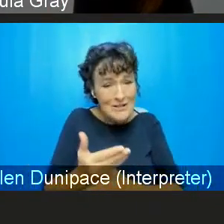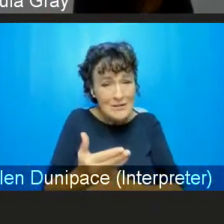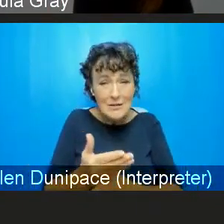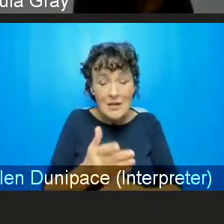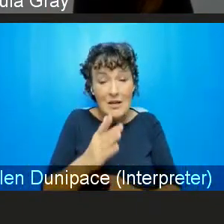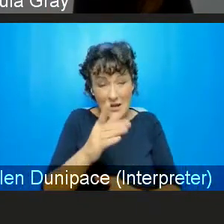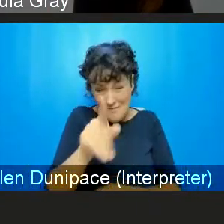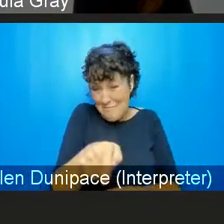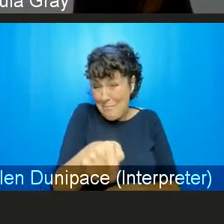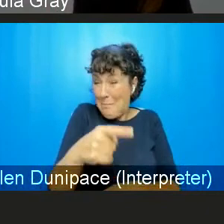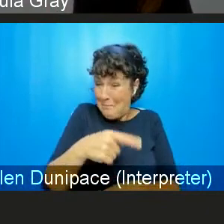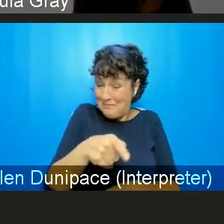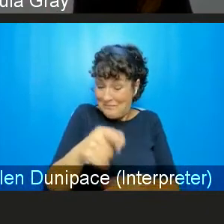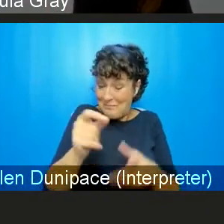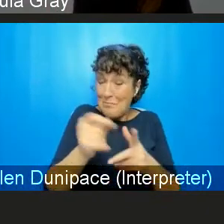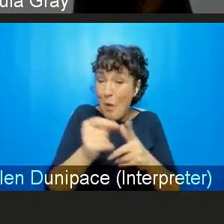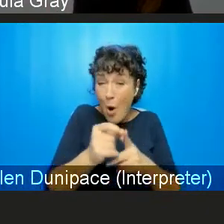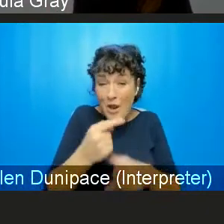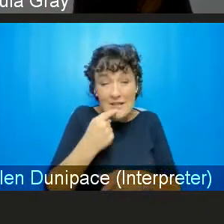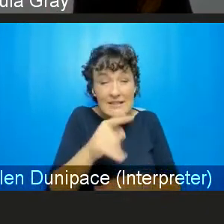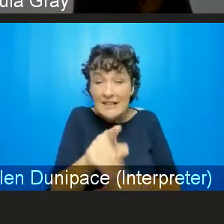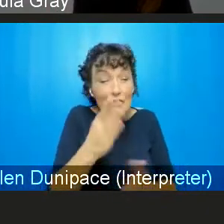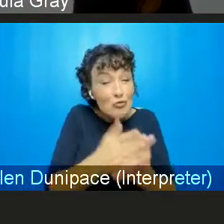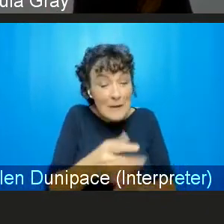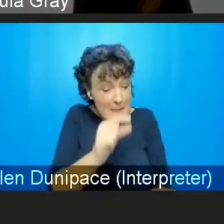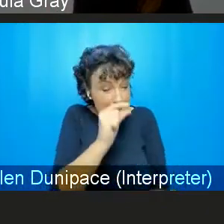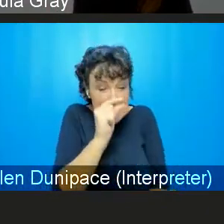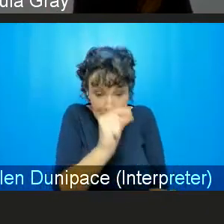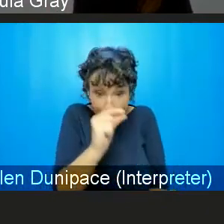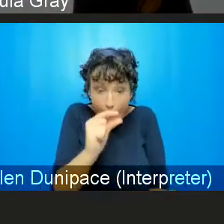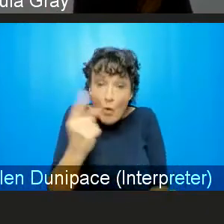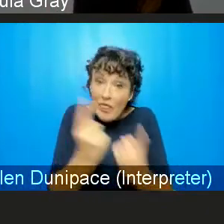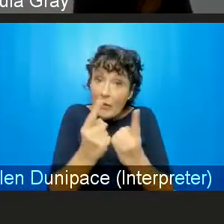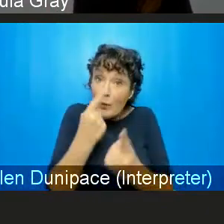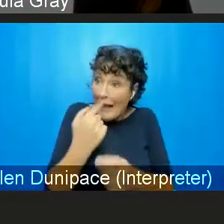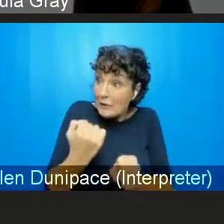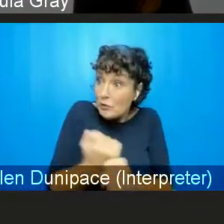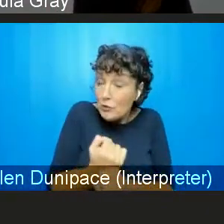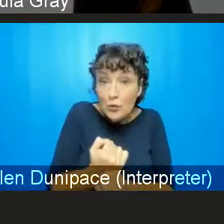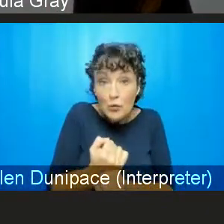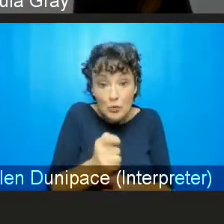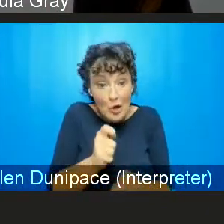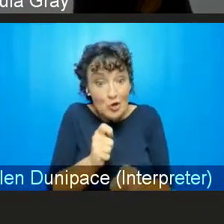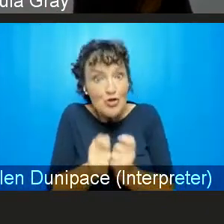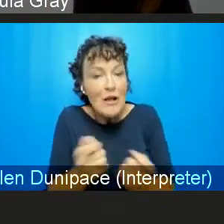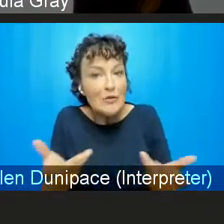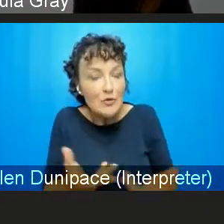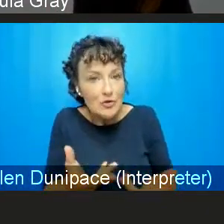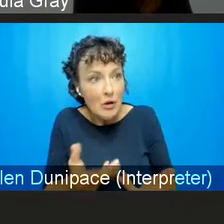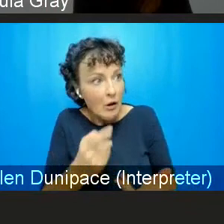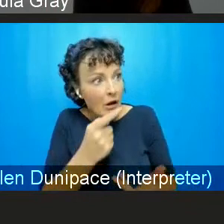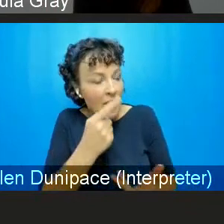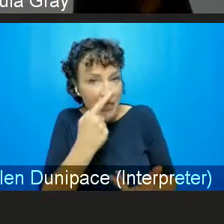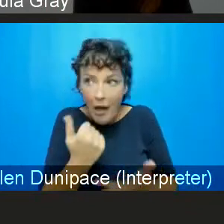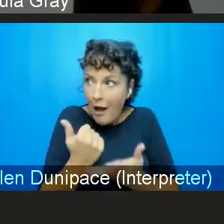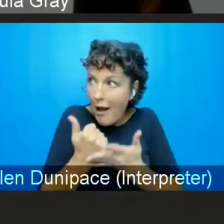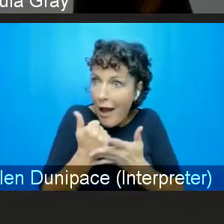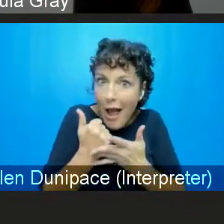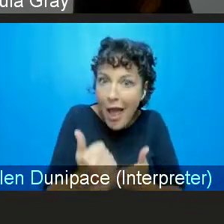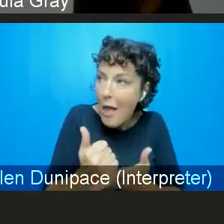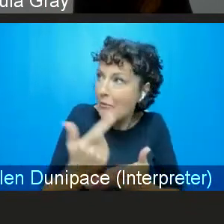it, it's the wee things we can all do today as individuals, make ourselves, to make our organisation more